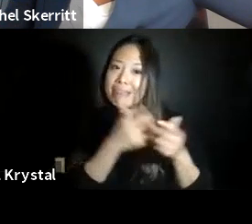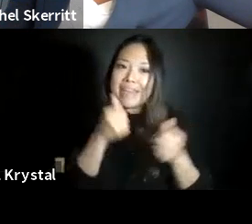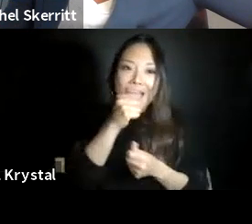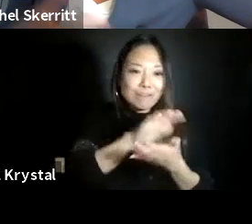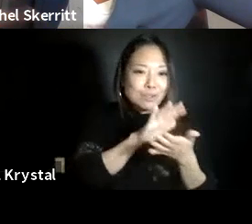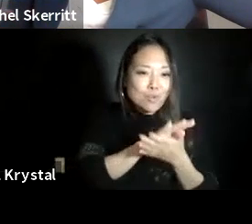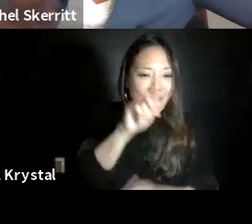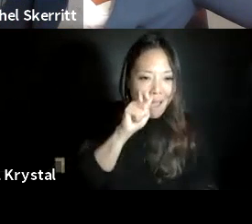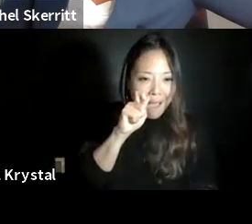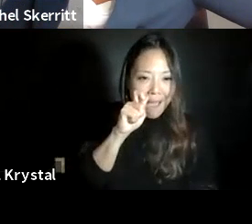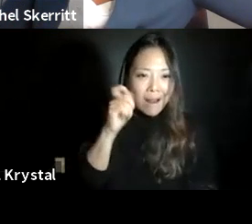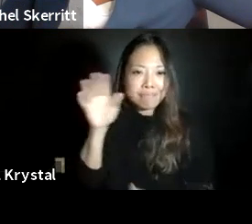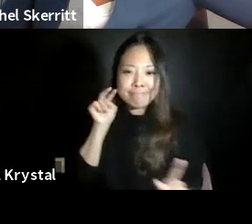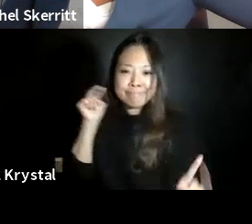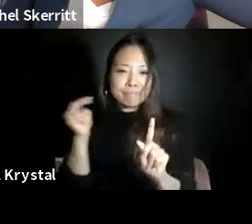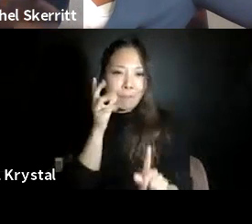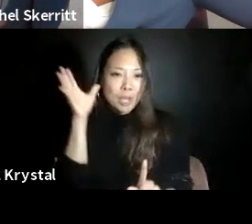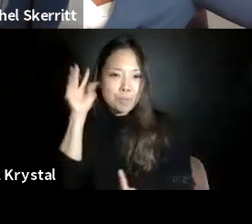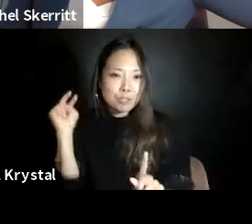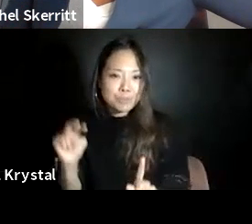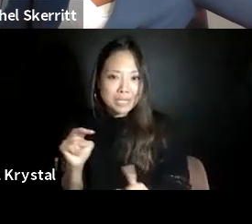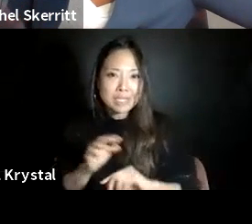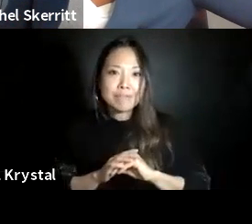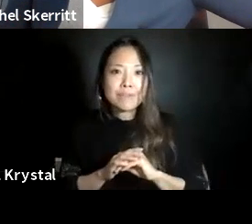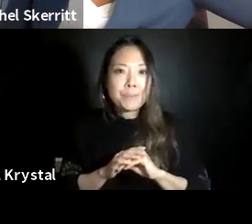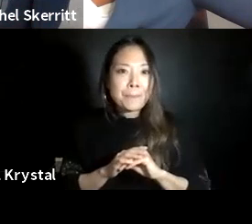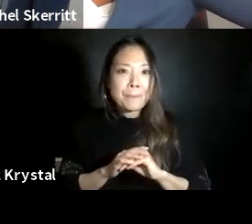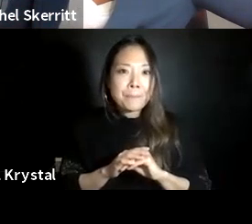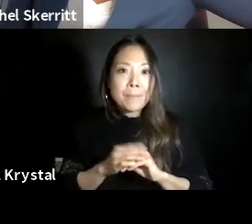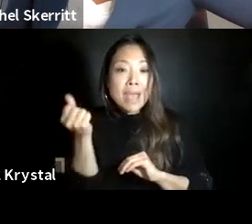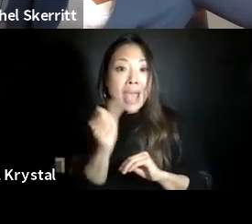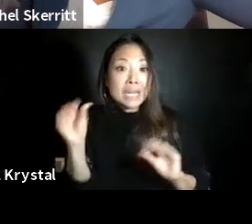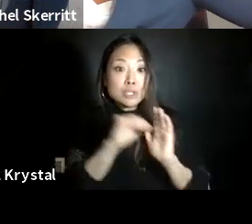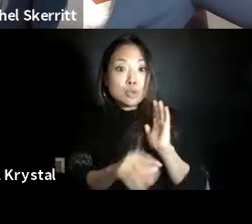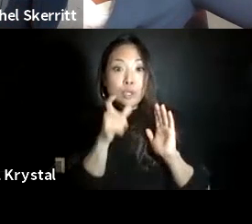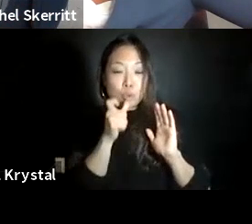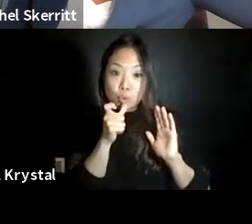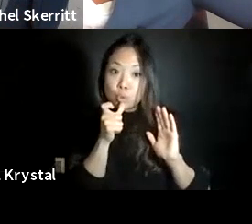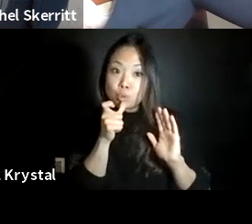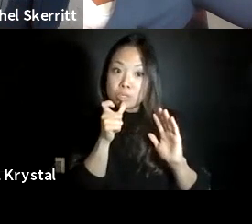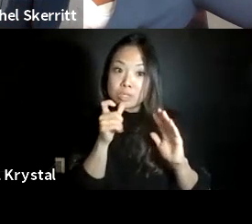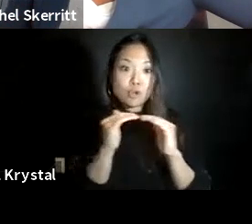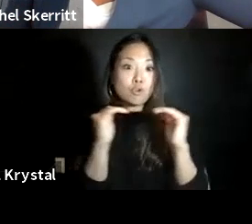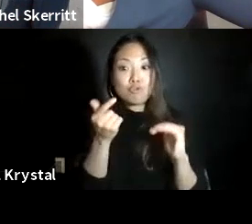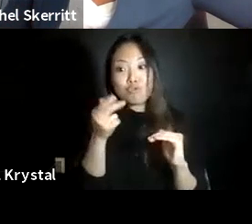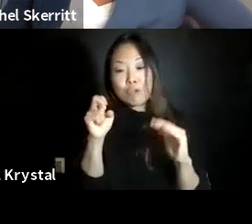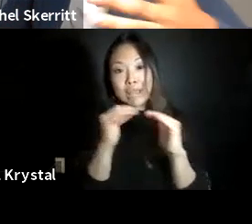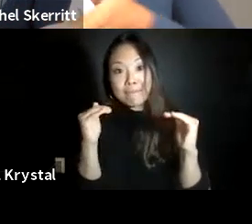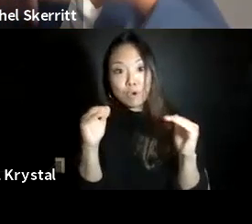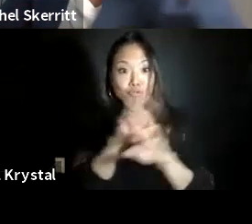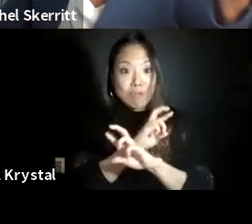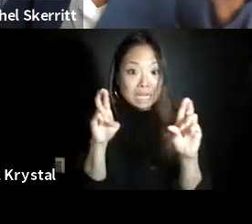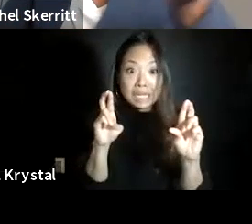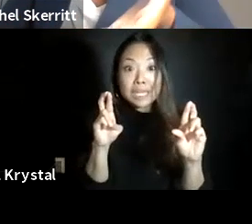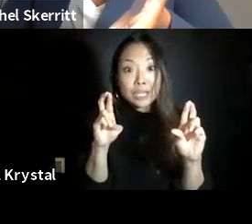point, we would, any student who is grade level ready is any student who is grade level ready.